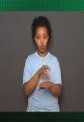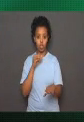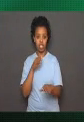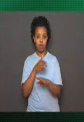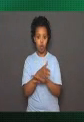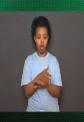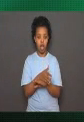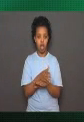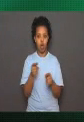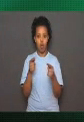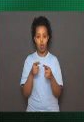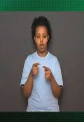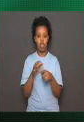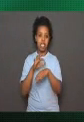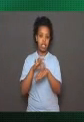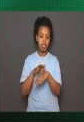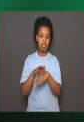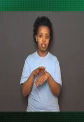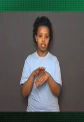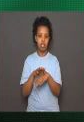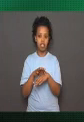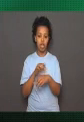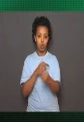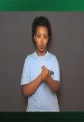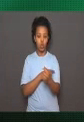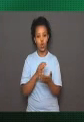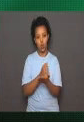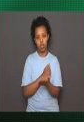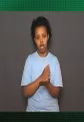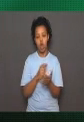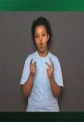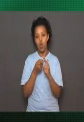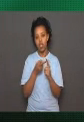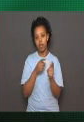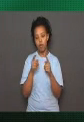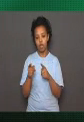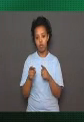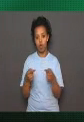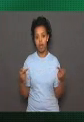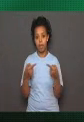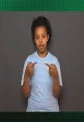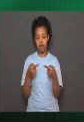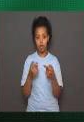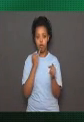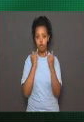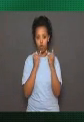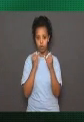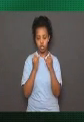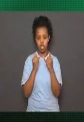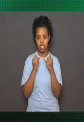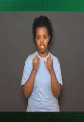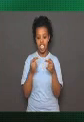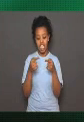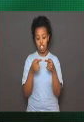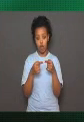the skeletal muscles. The autonomic nervous system integrates